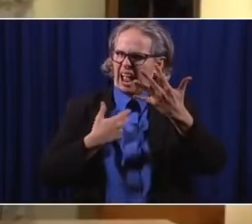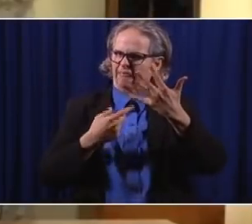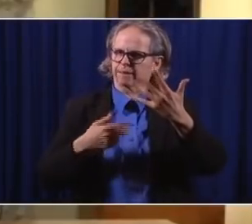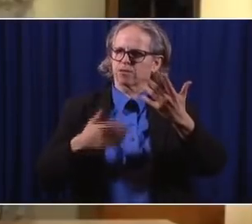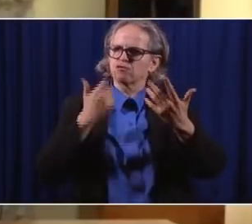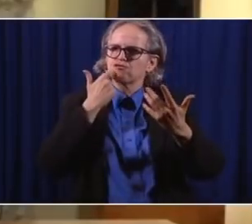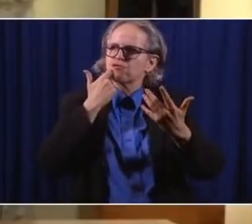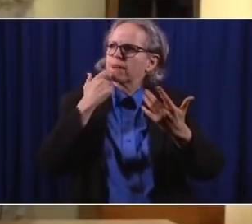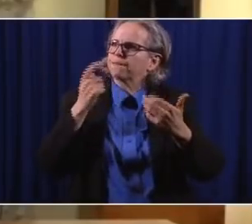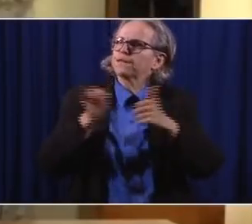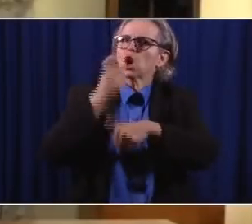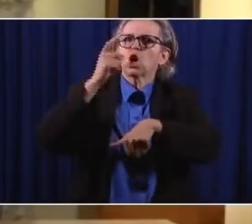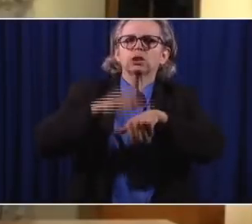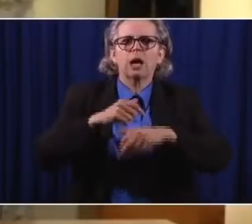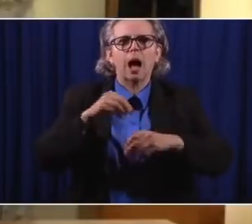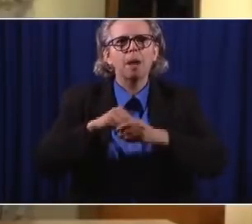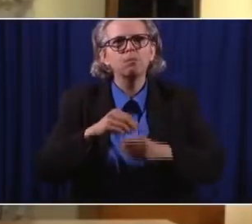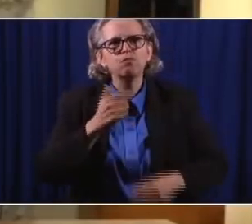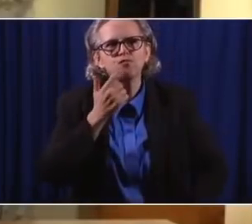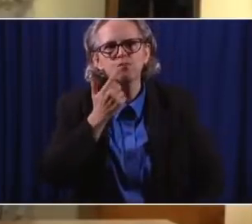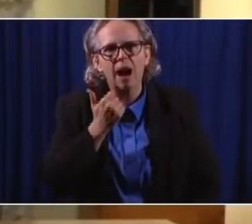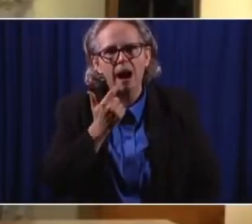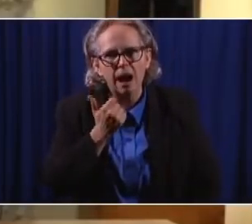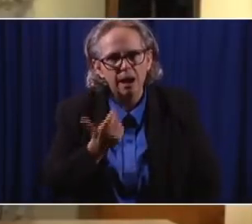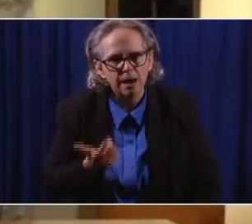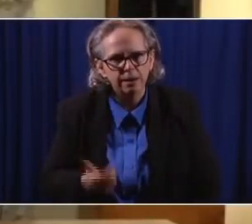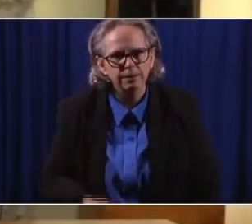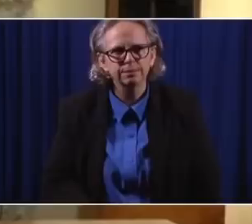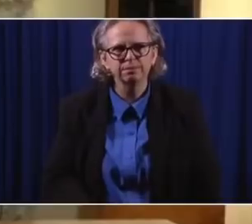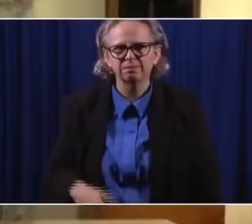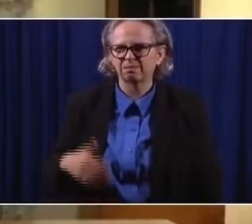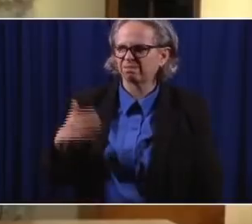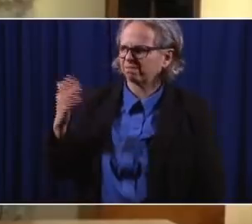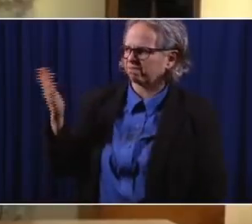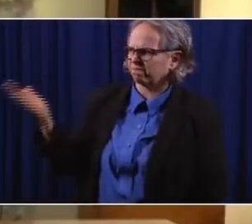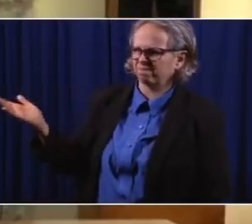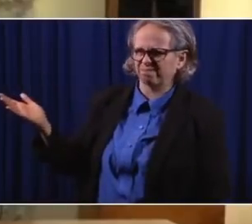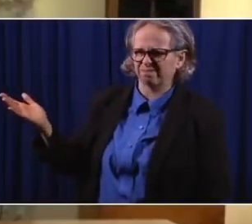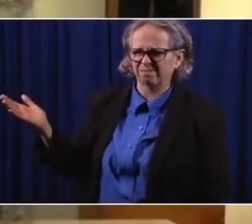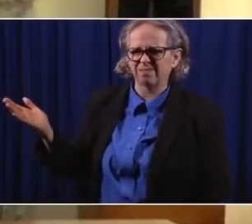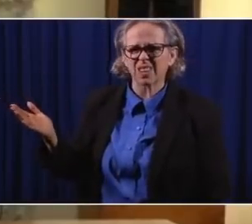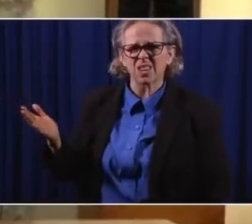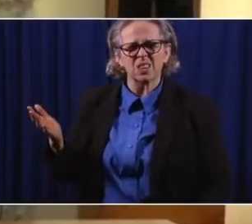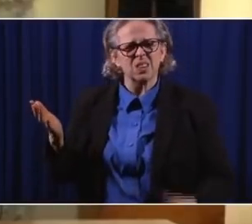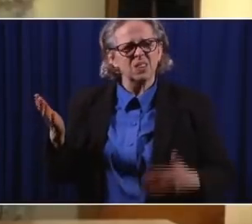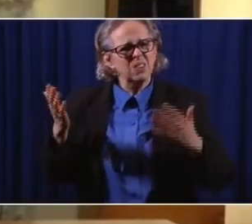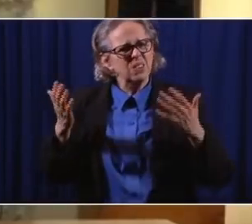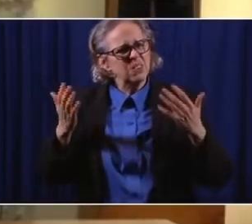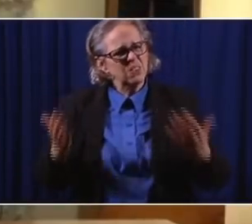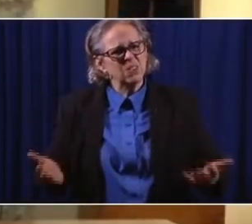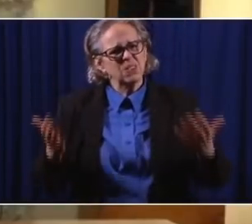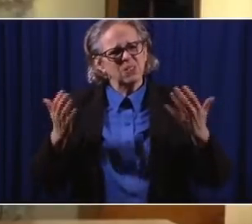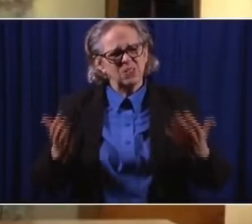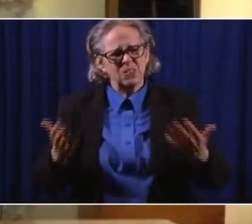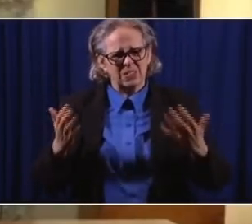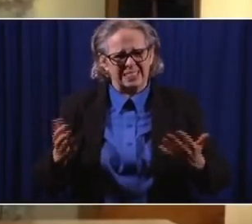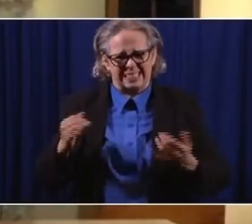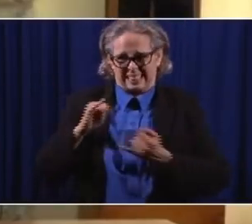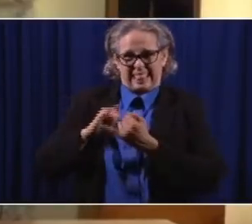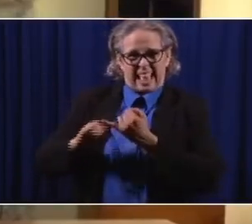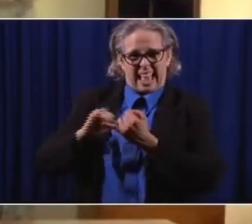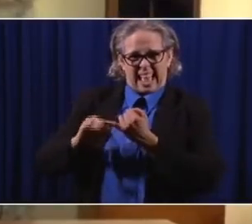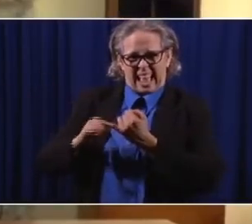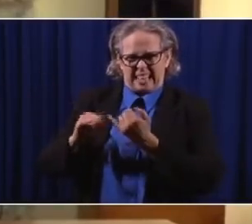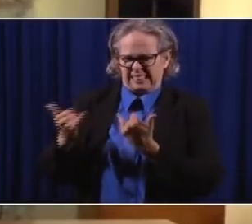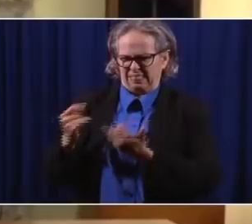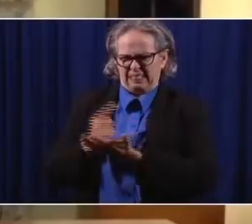This is we've continued to show this, and here we are this week. This